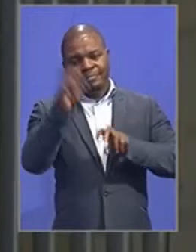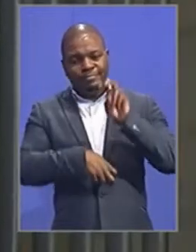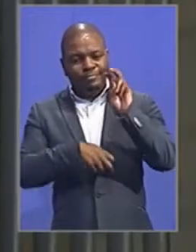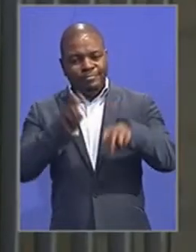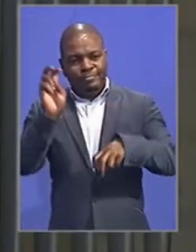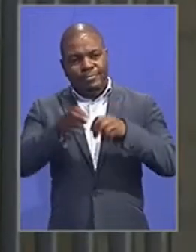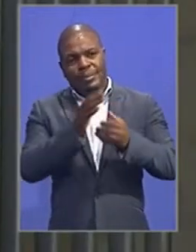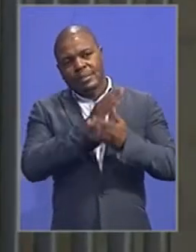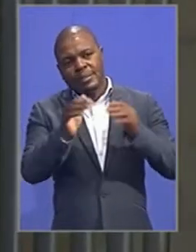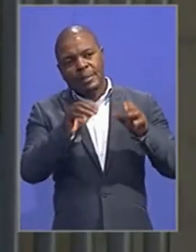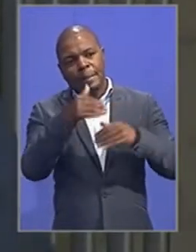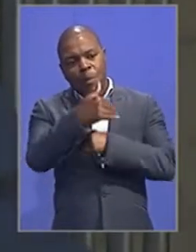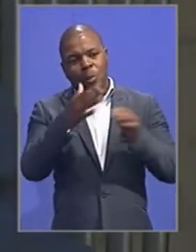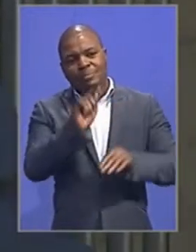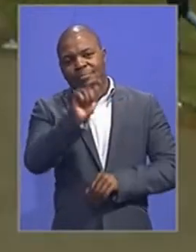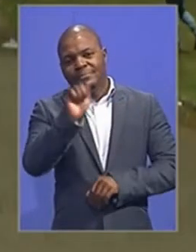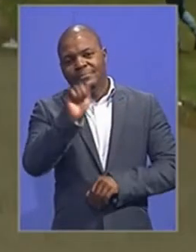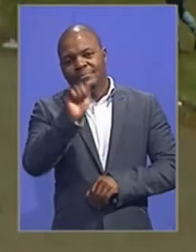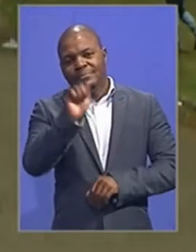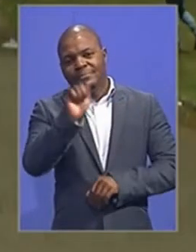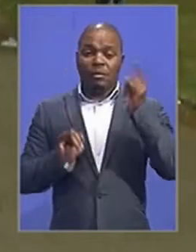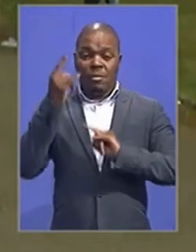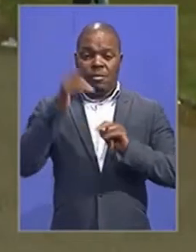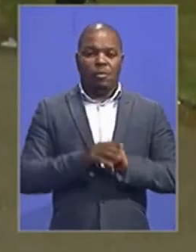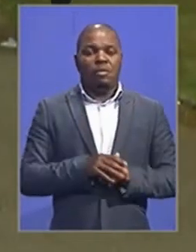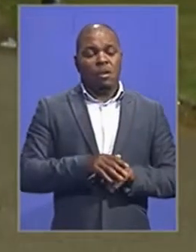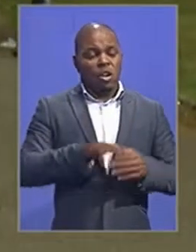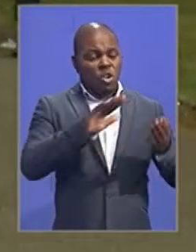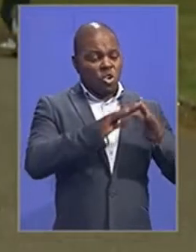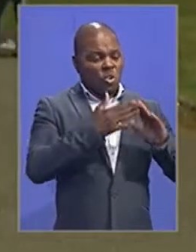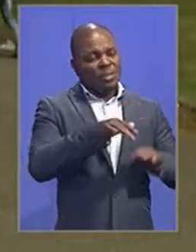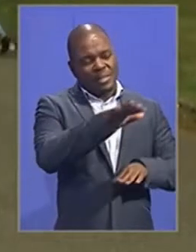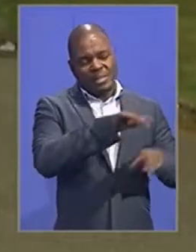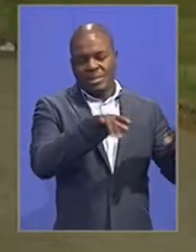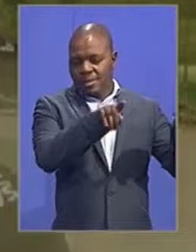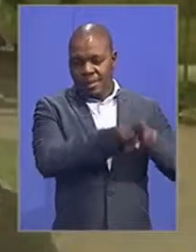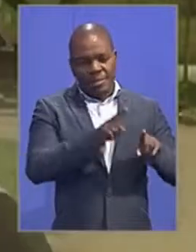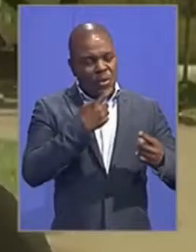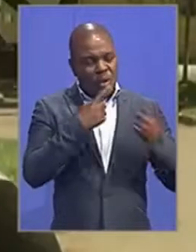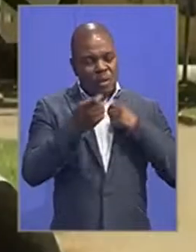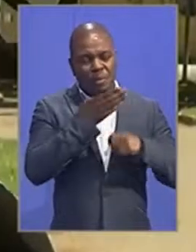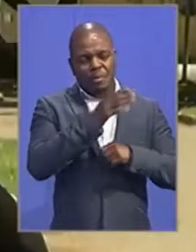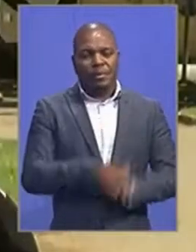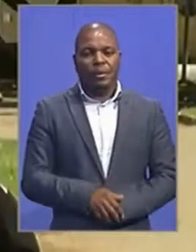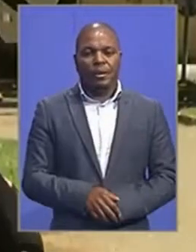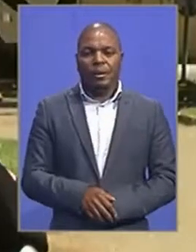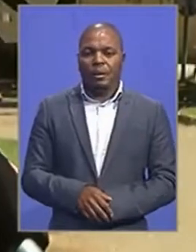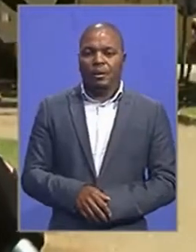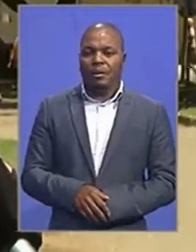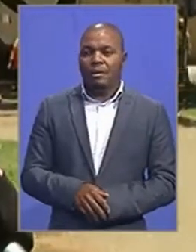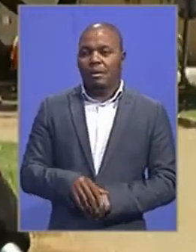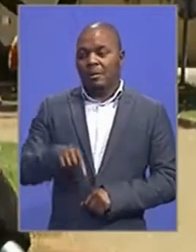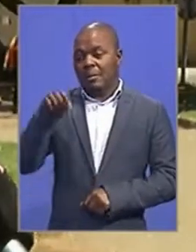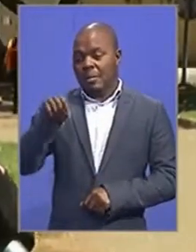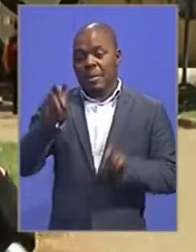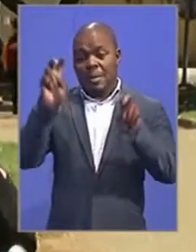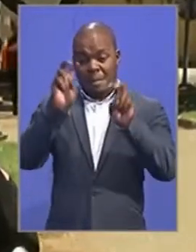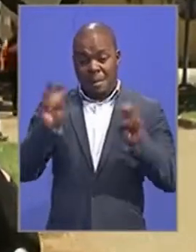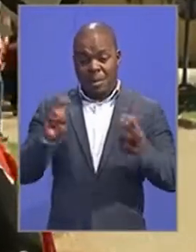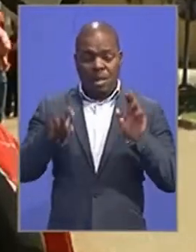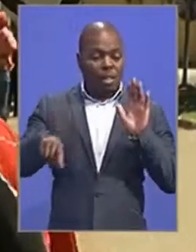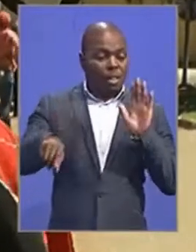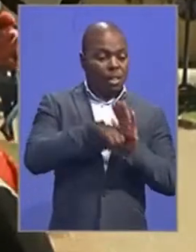diteišeneng dingwe mo toropong fela baagi ba mina ka nko e le nosi. The power has infected, it's because we have to now